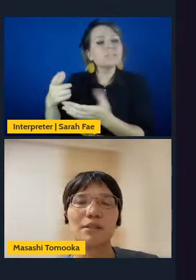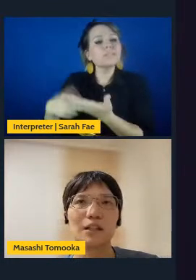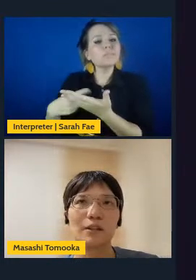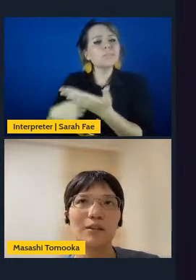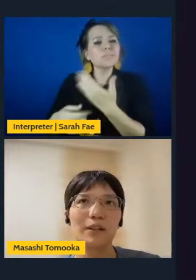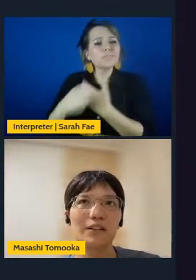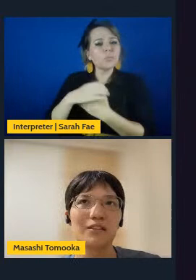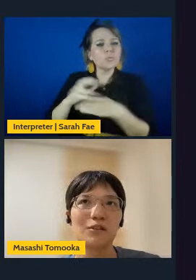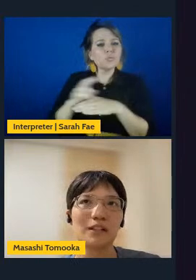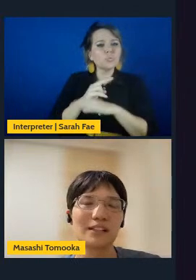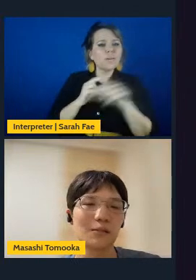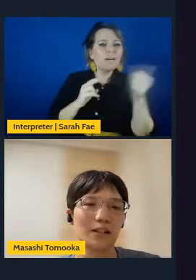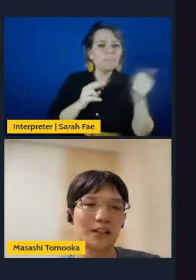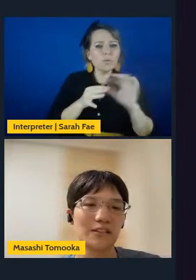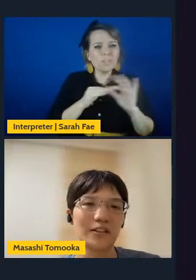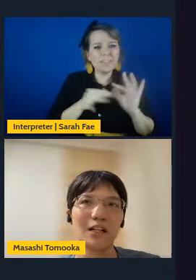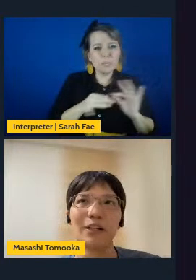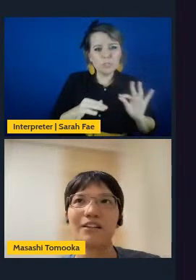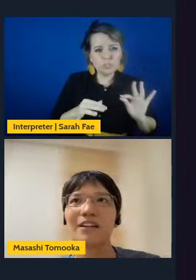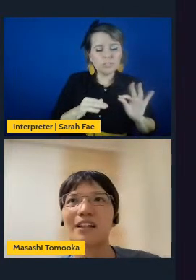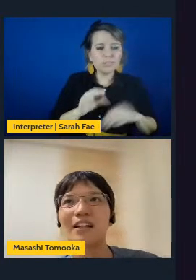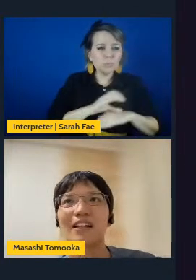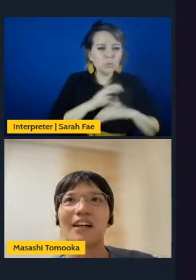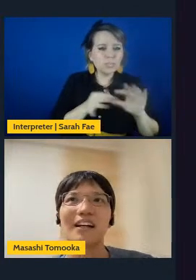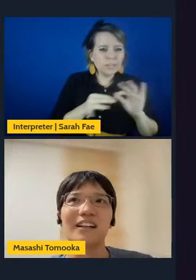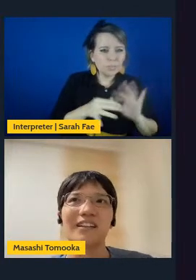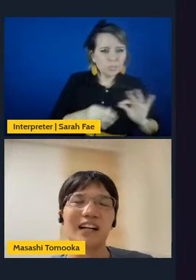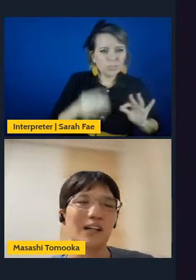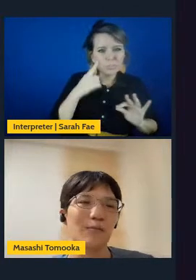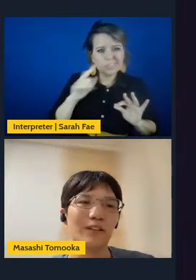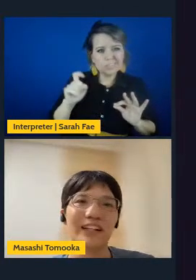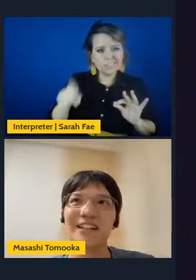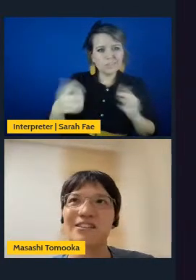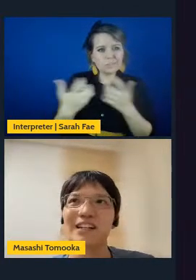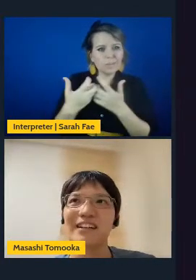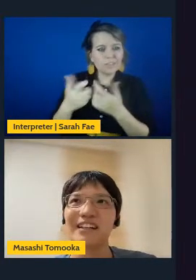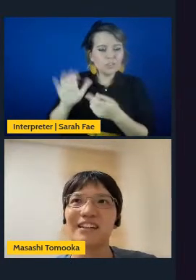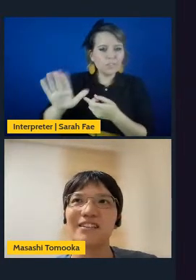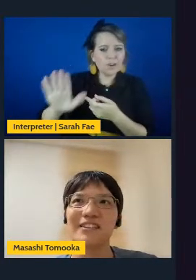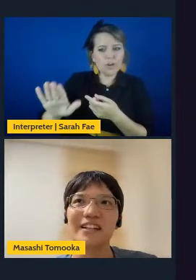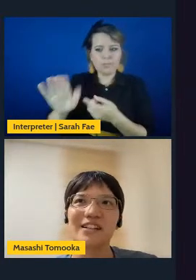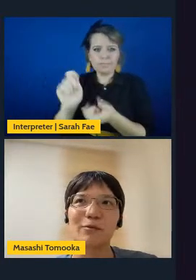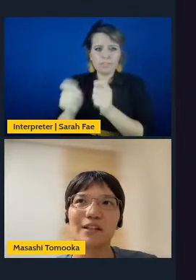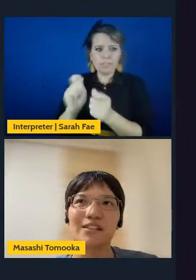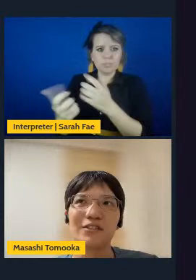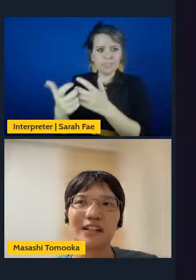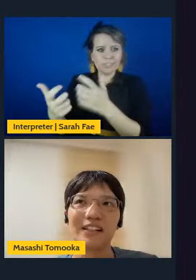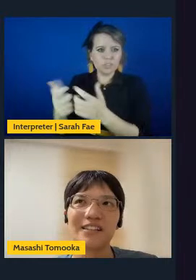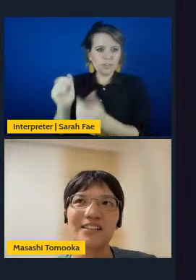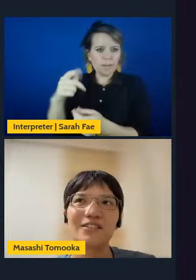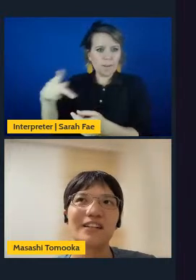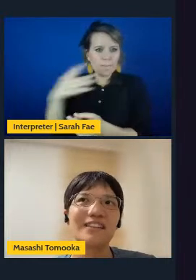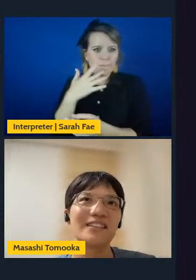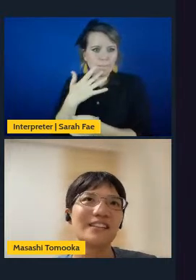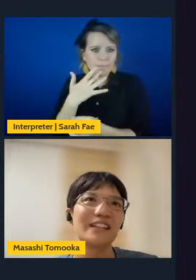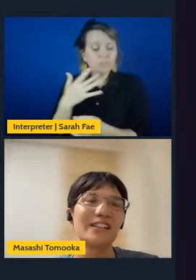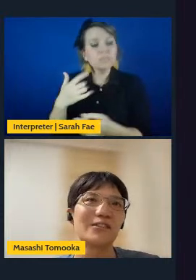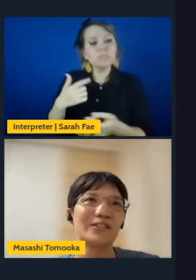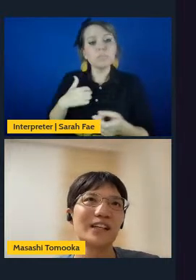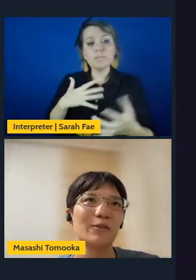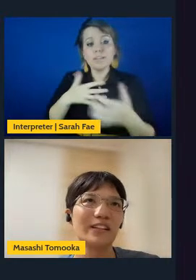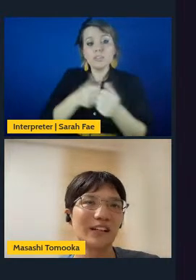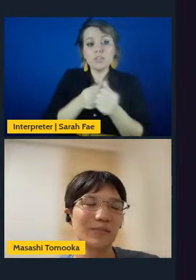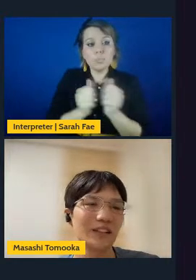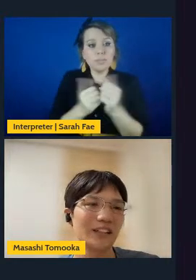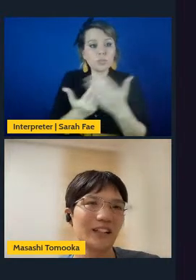than TypeScript because of customers' requirement. And I'm really struggling to catch up with new languages to write CDK